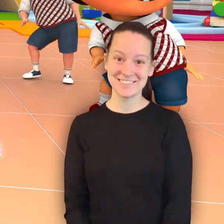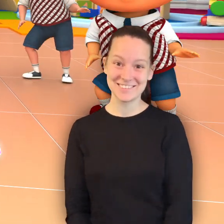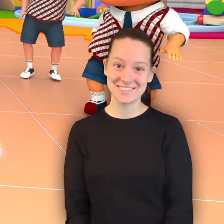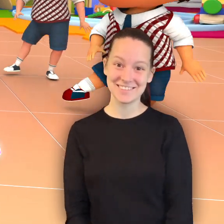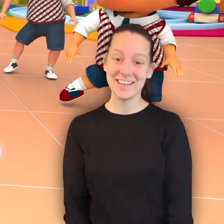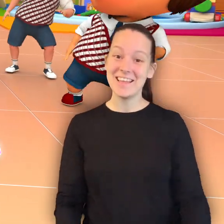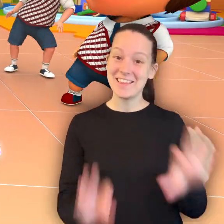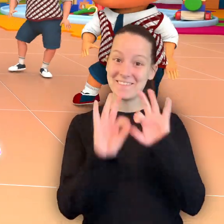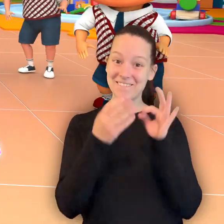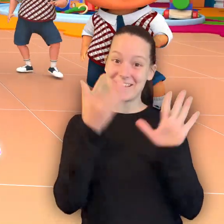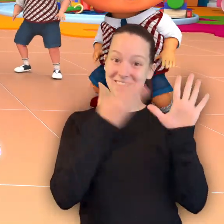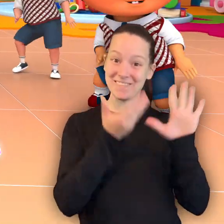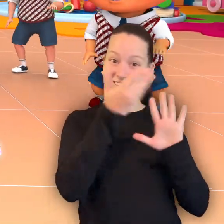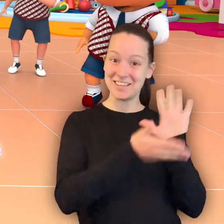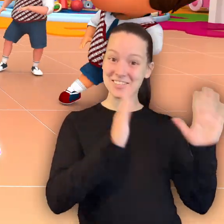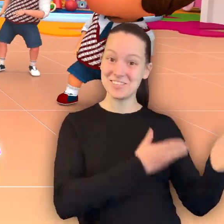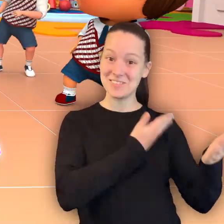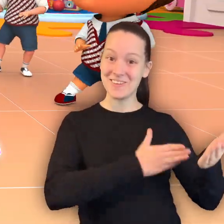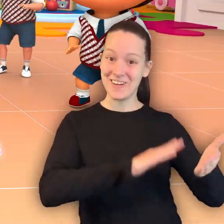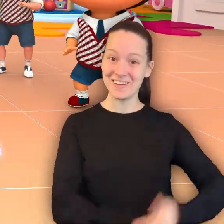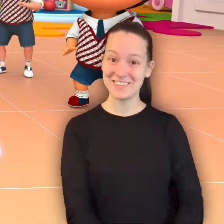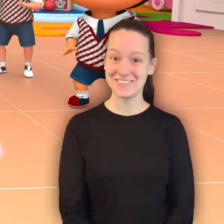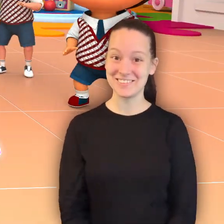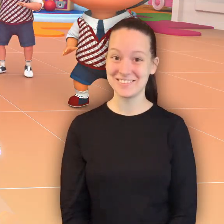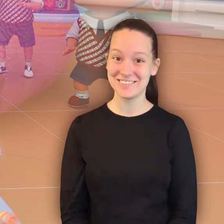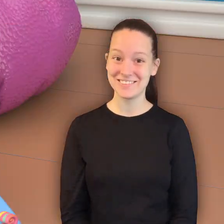The Family Finger Song